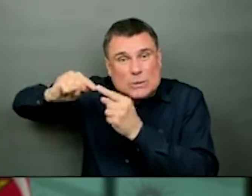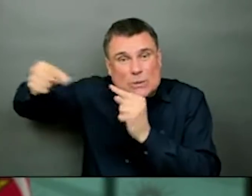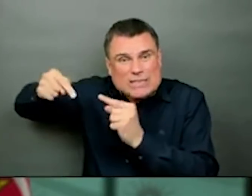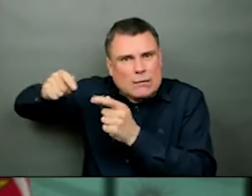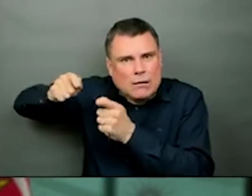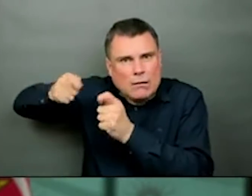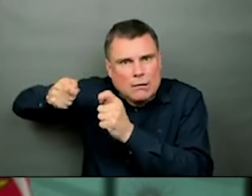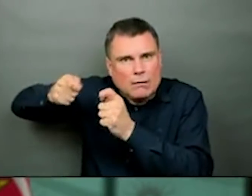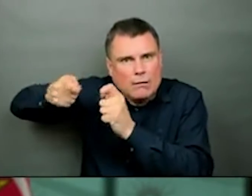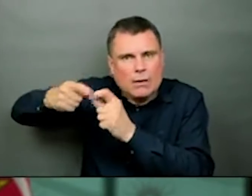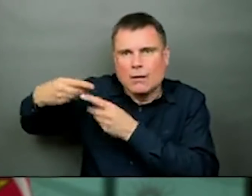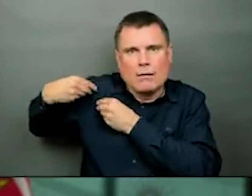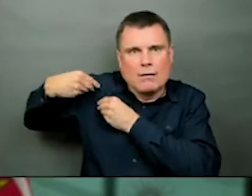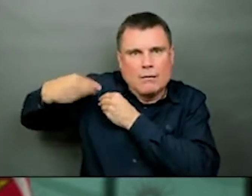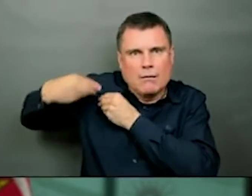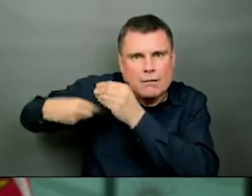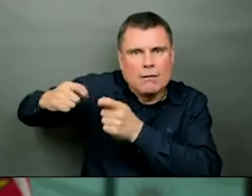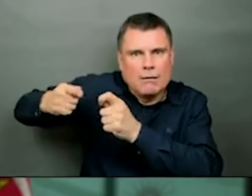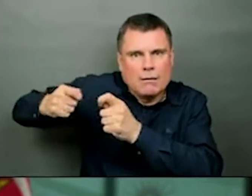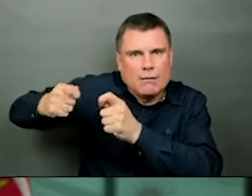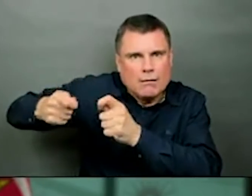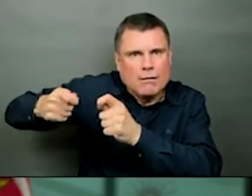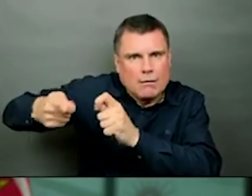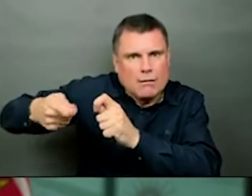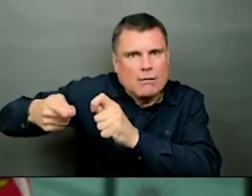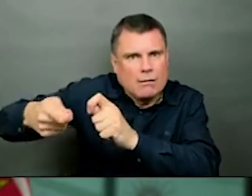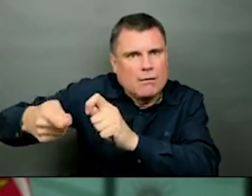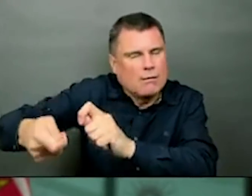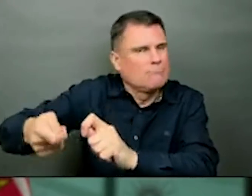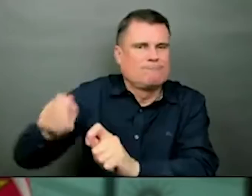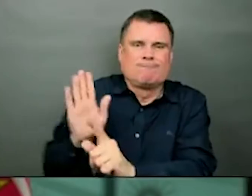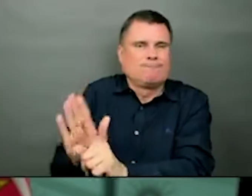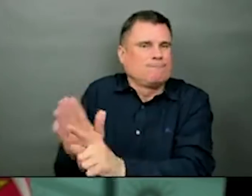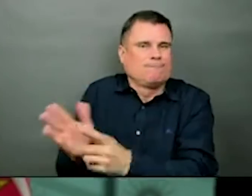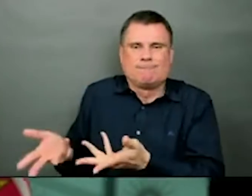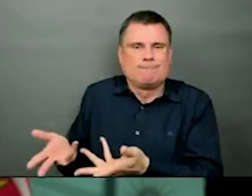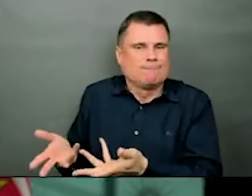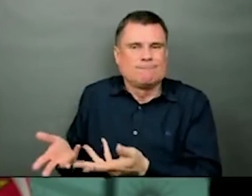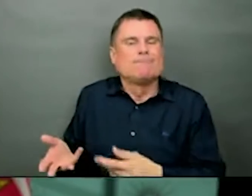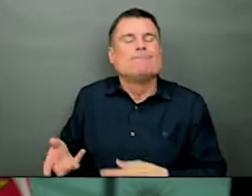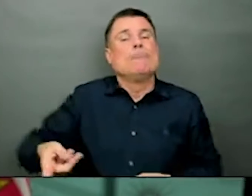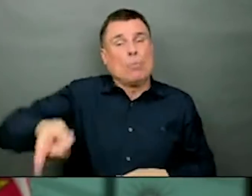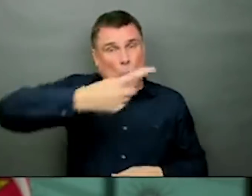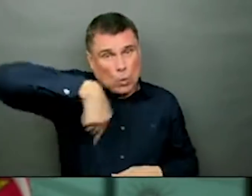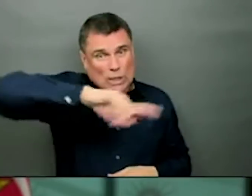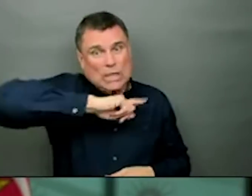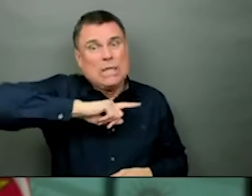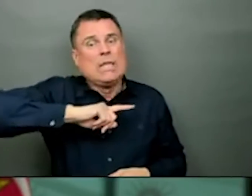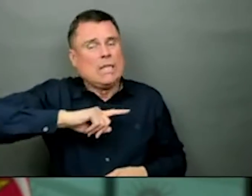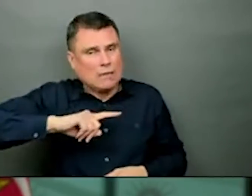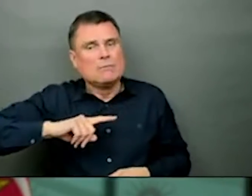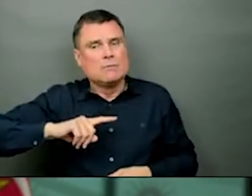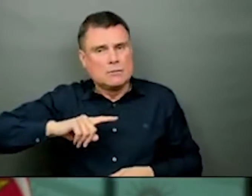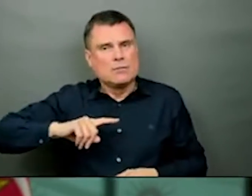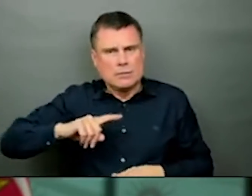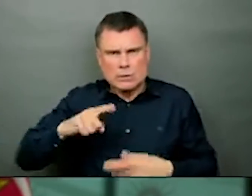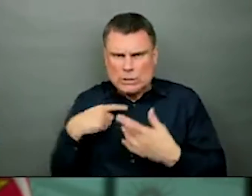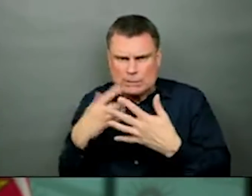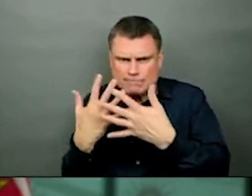rates of testing and whole genome sequencing, as well as screening for variants, is to monitor their as